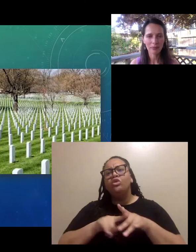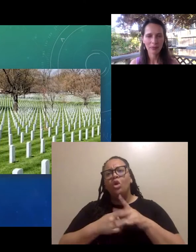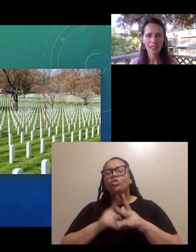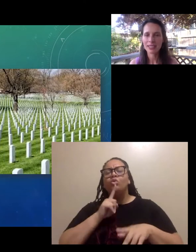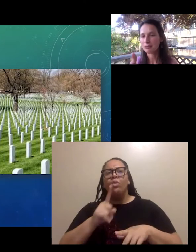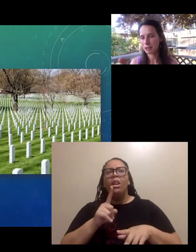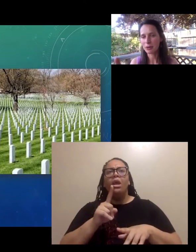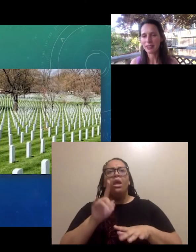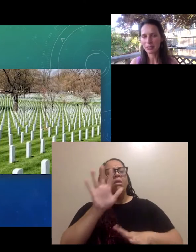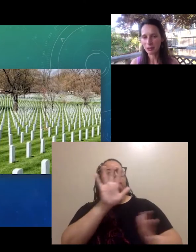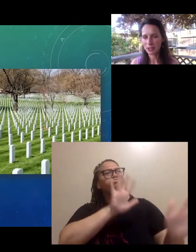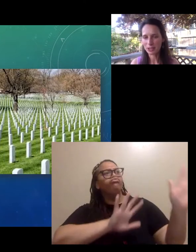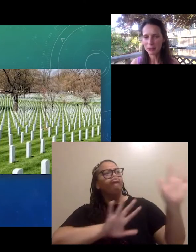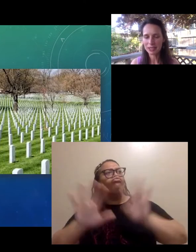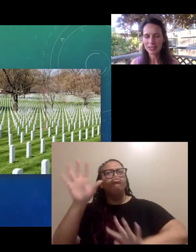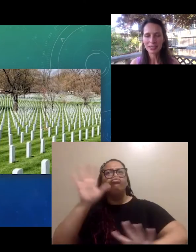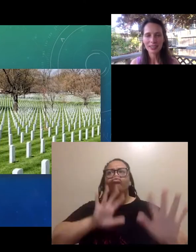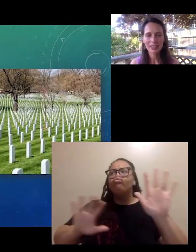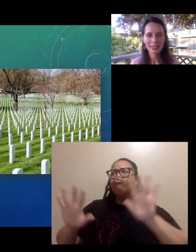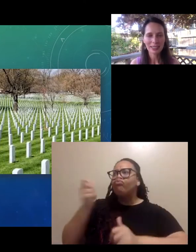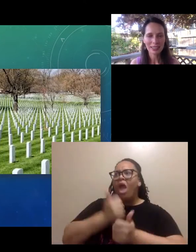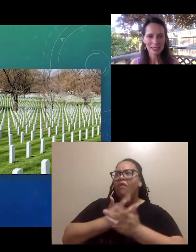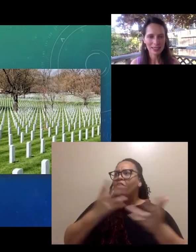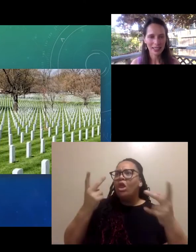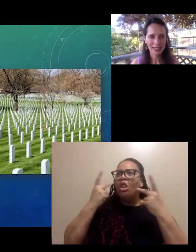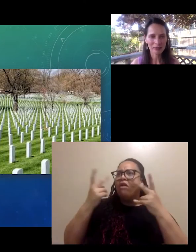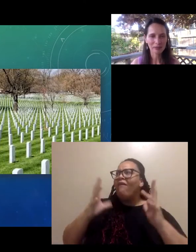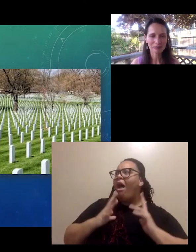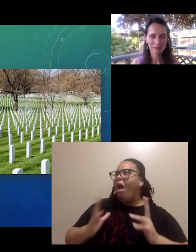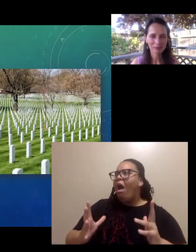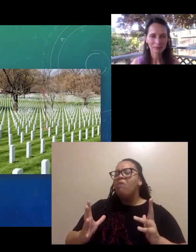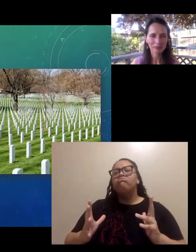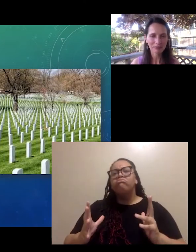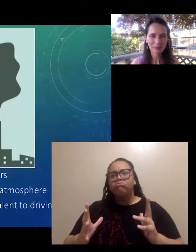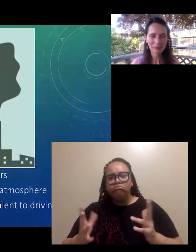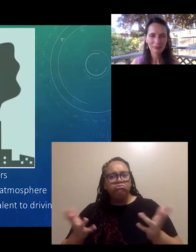in a different way than of course it would in this setting.